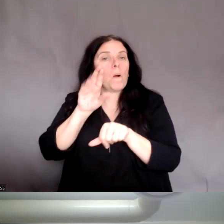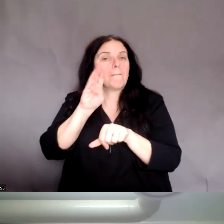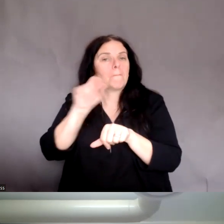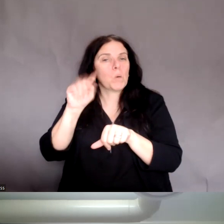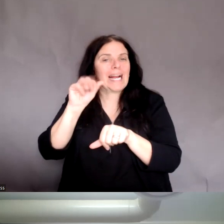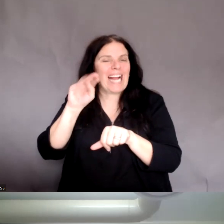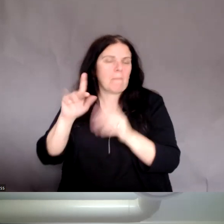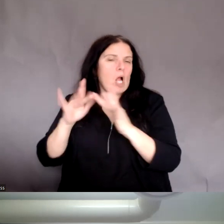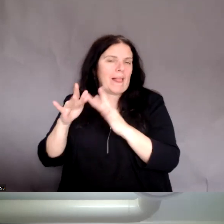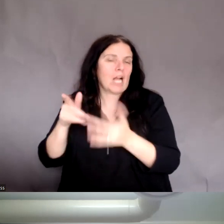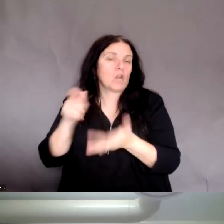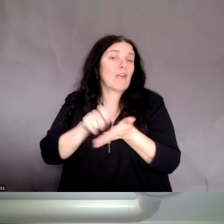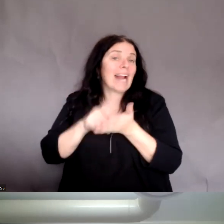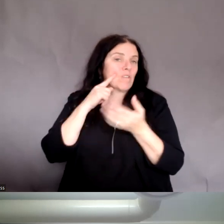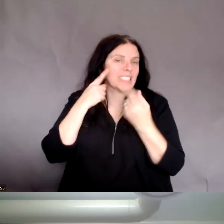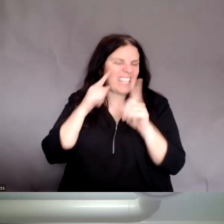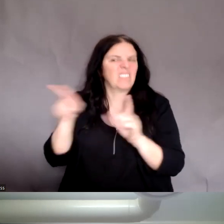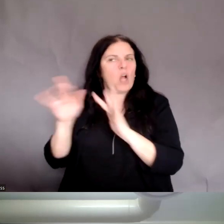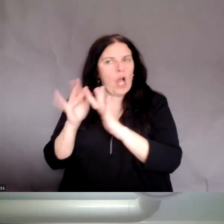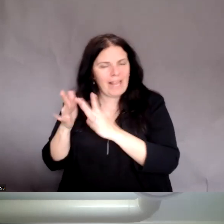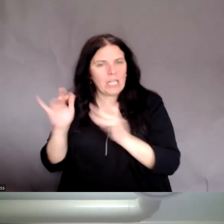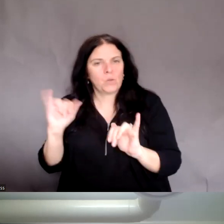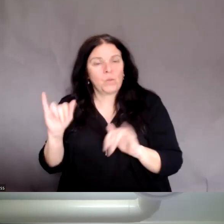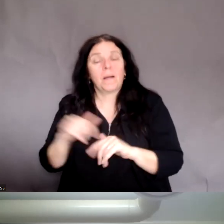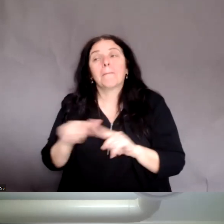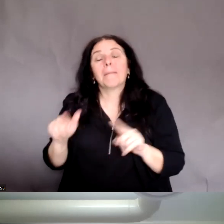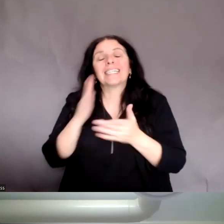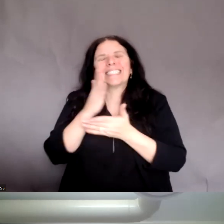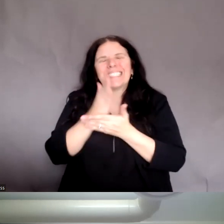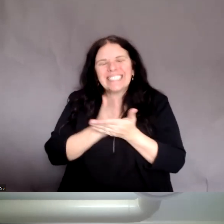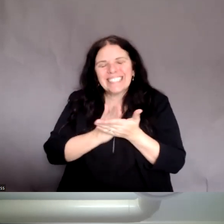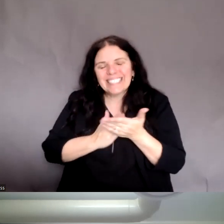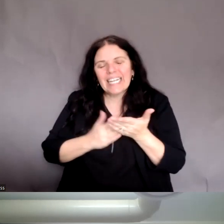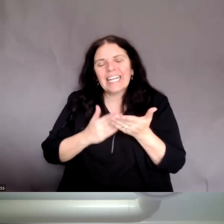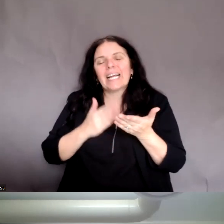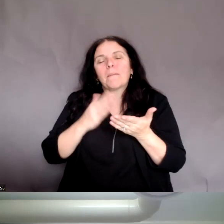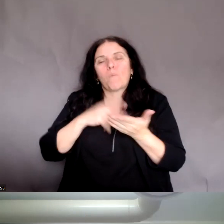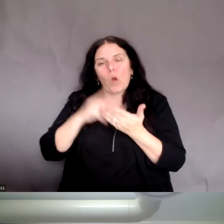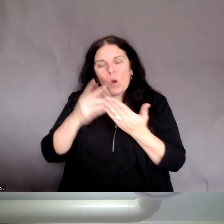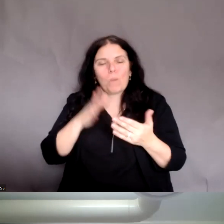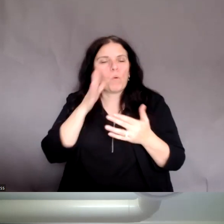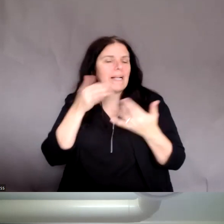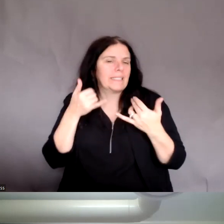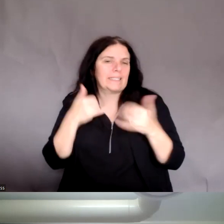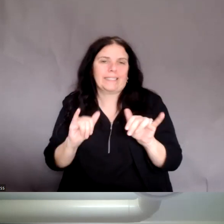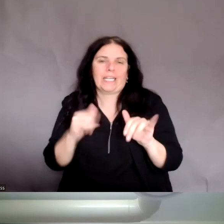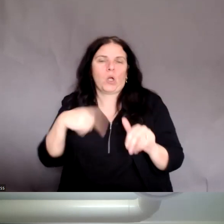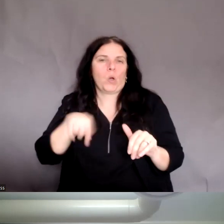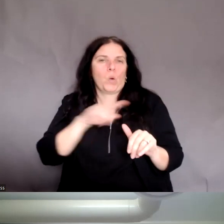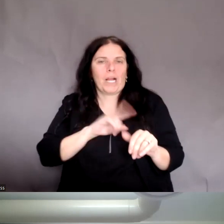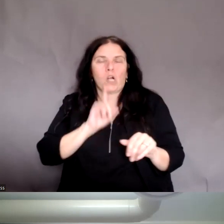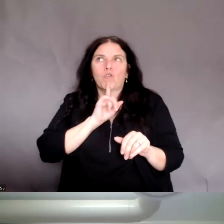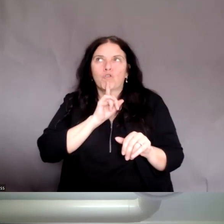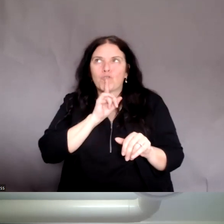also online. I still think that there are going to be those programs, though, where we are really